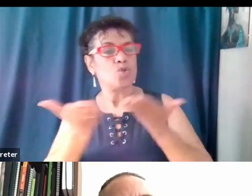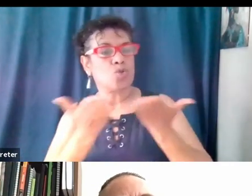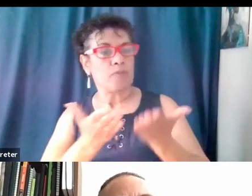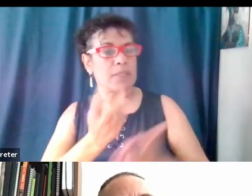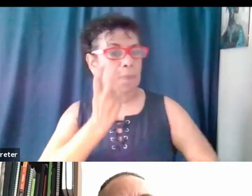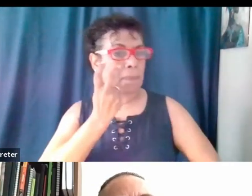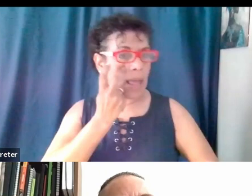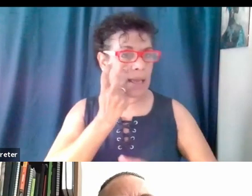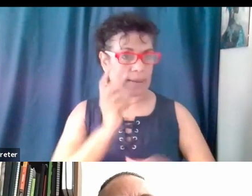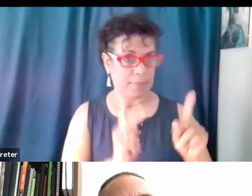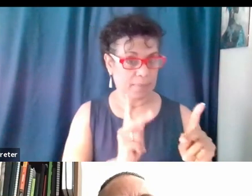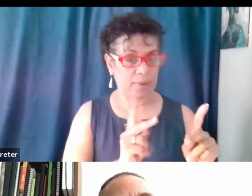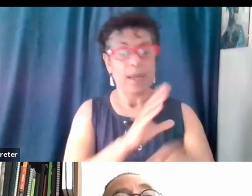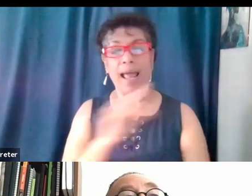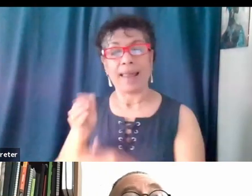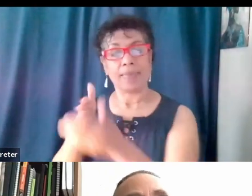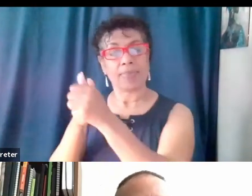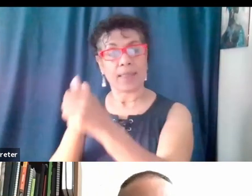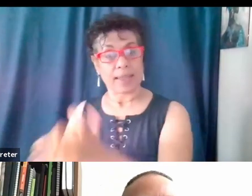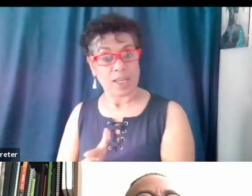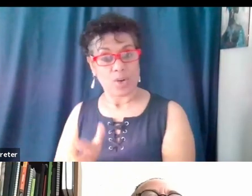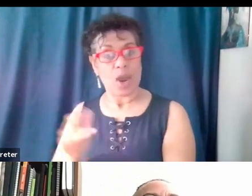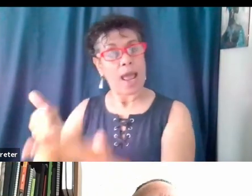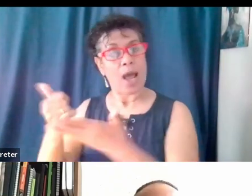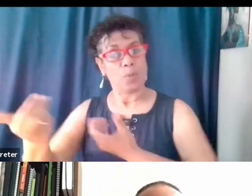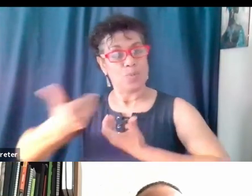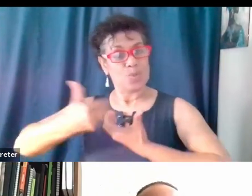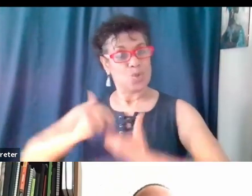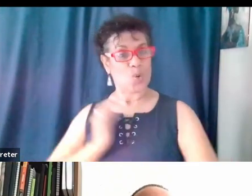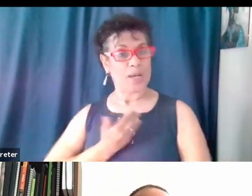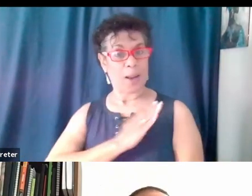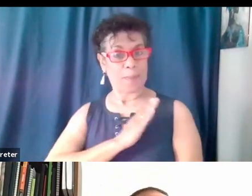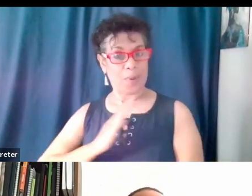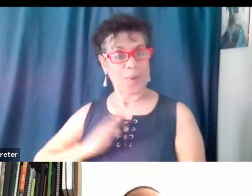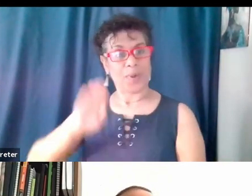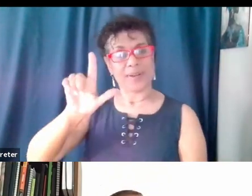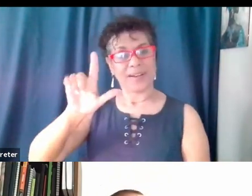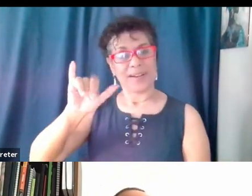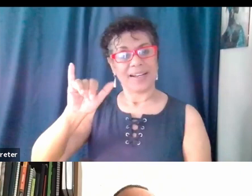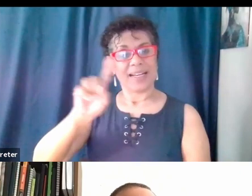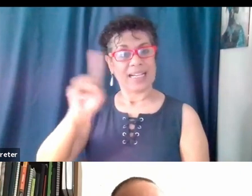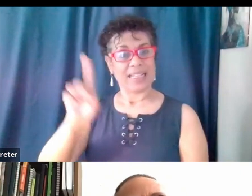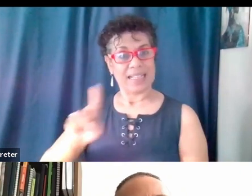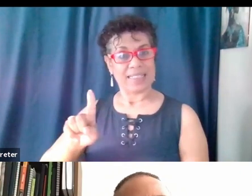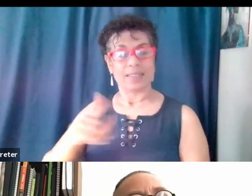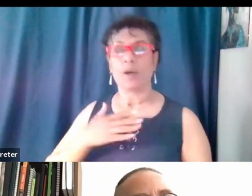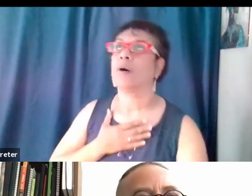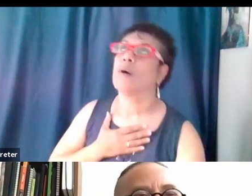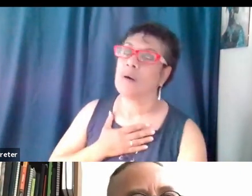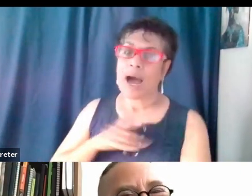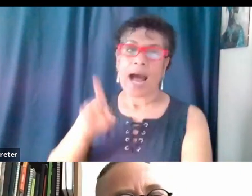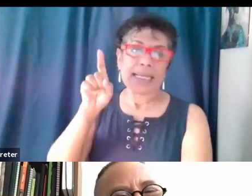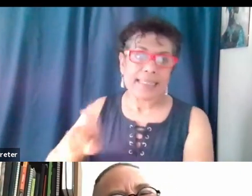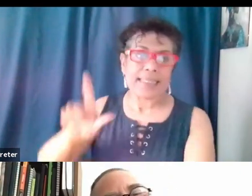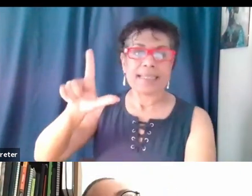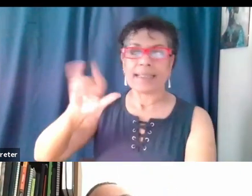And the leader of that group, Liz Miska, actually joined our board about a year ago. Liz, yes. Liz, I need these